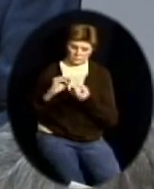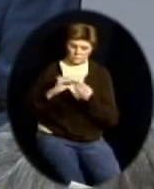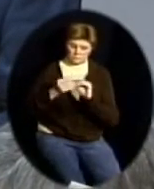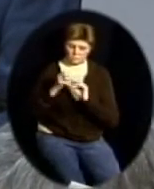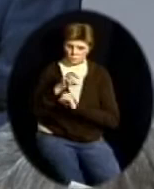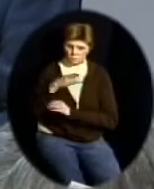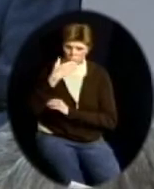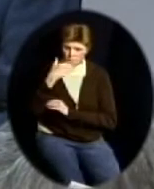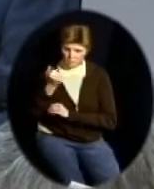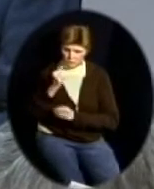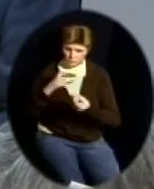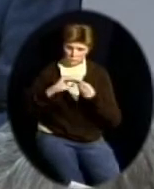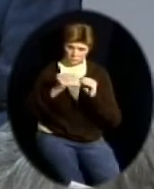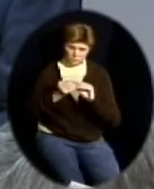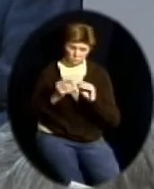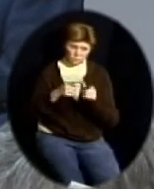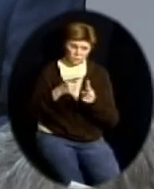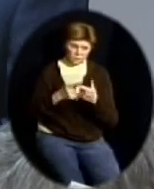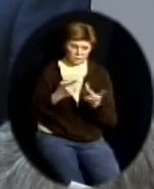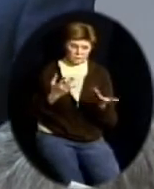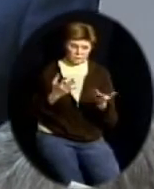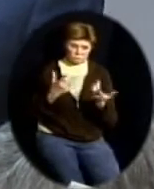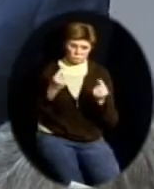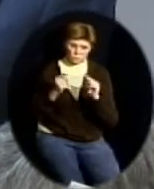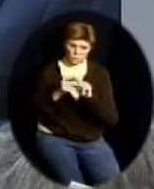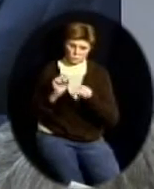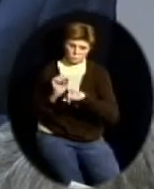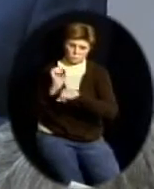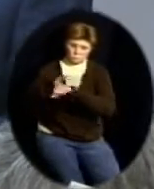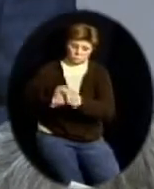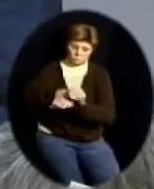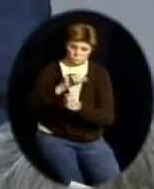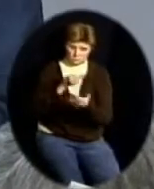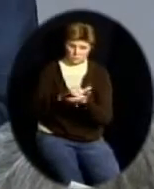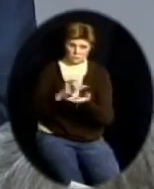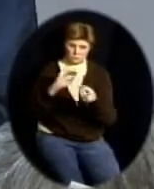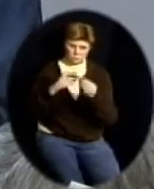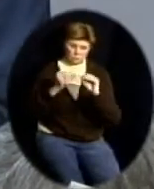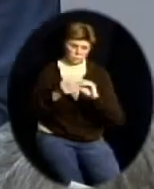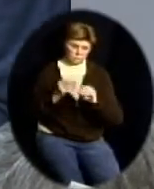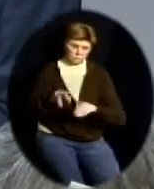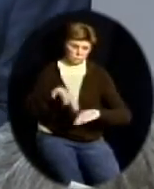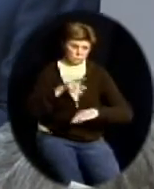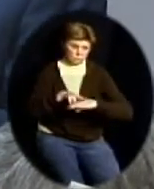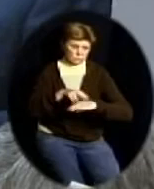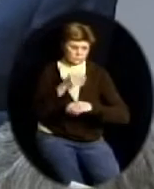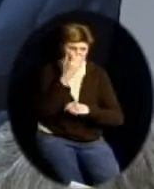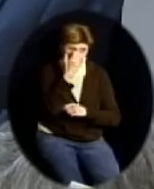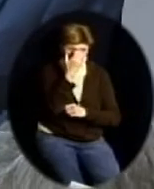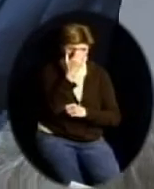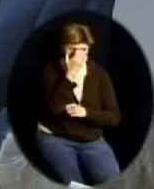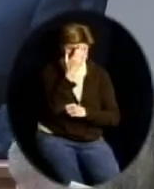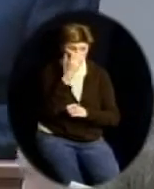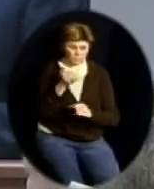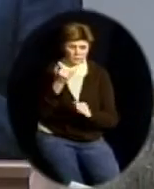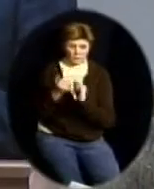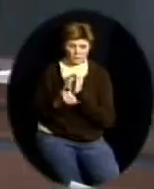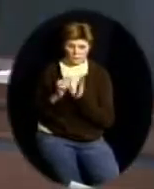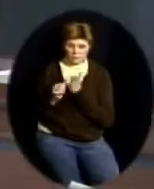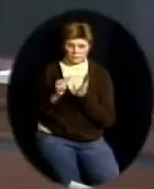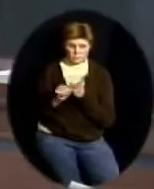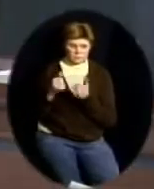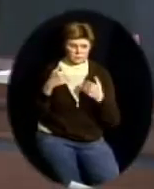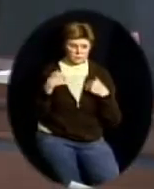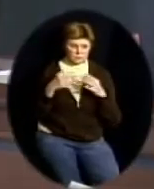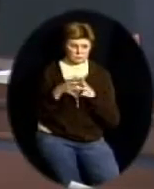us in a better position down the road. Good, excellent, thank you. The last page of this document has a bunch of stuff that's been crossed out. Is that because